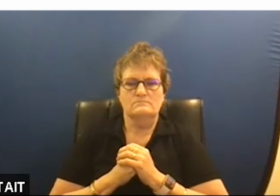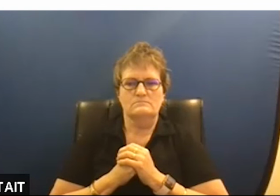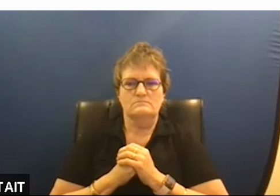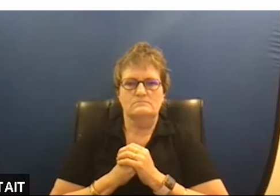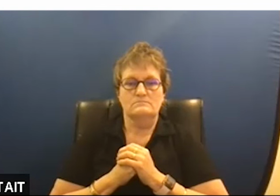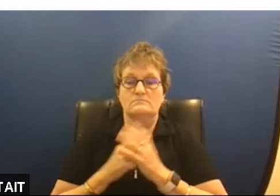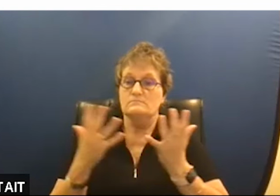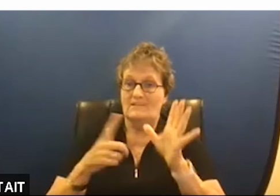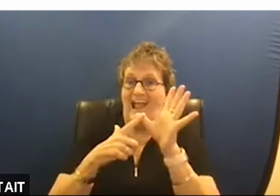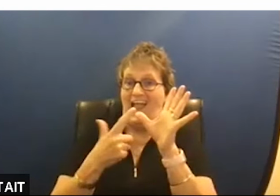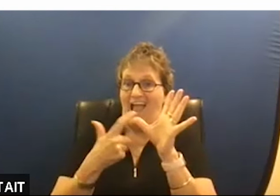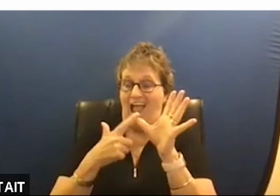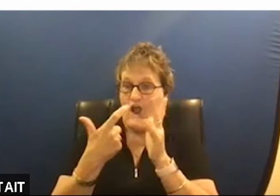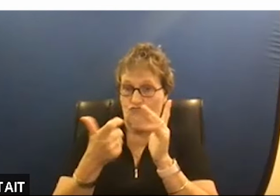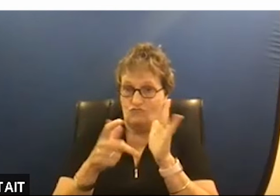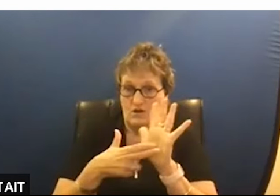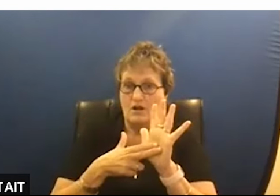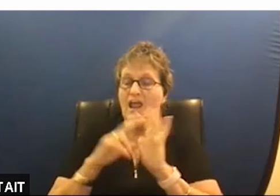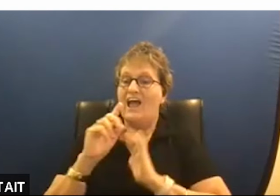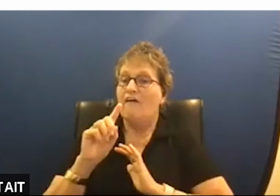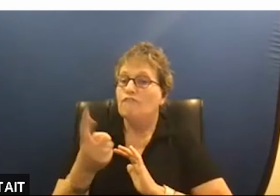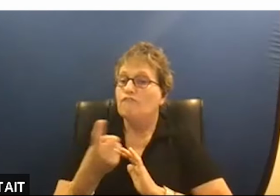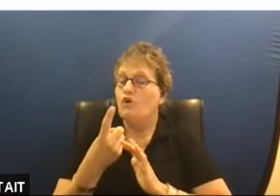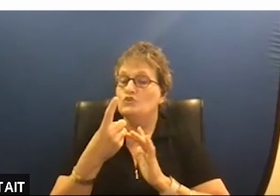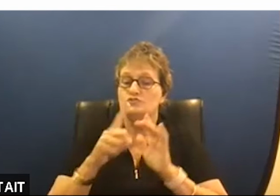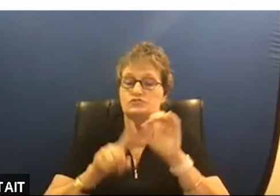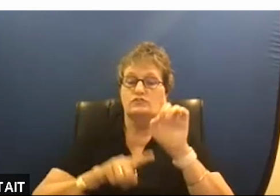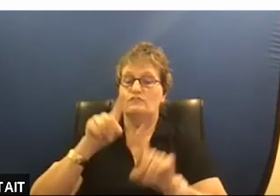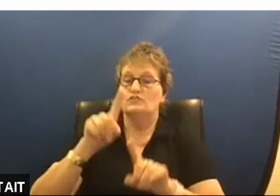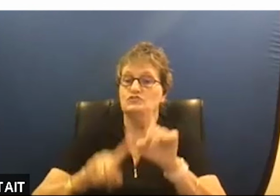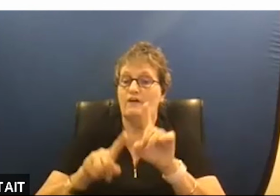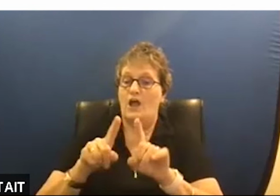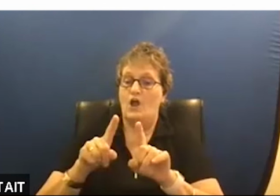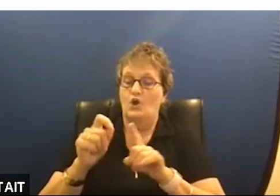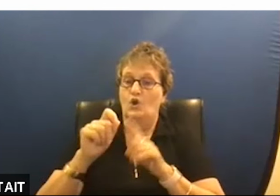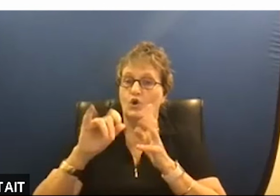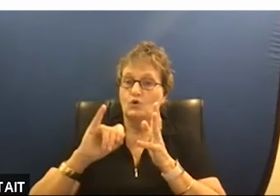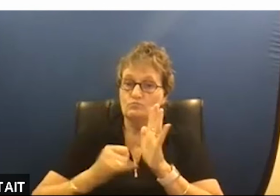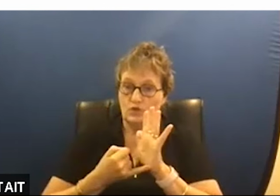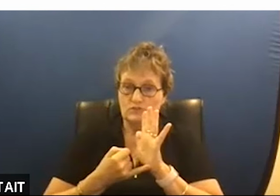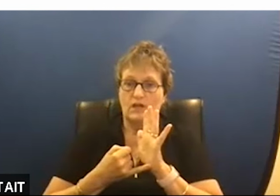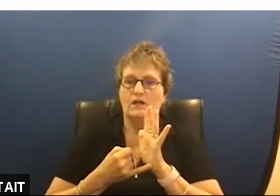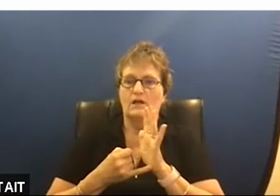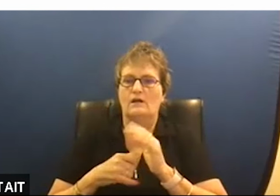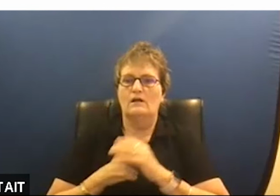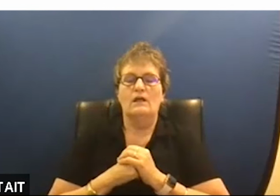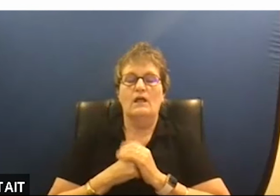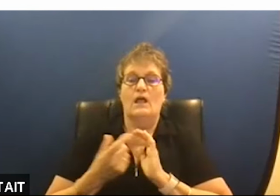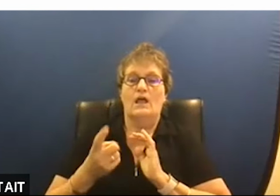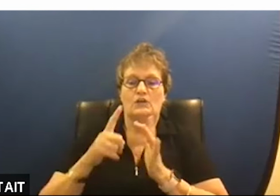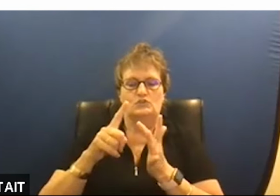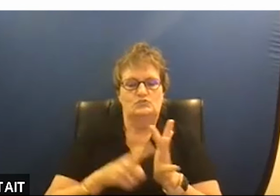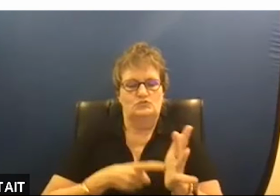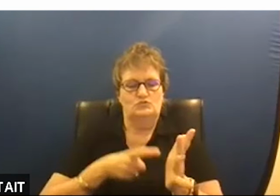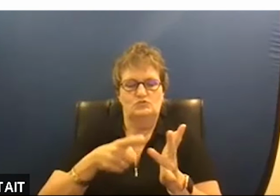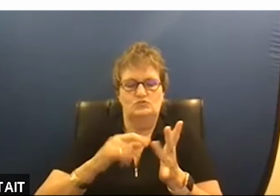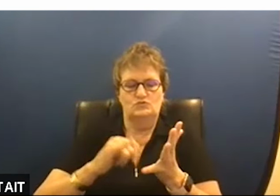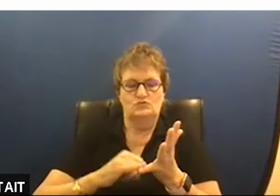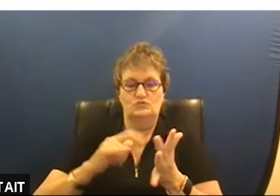Okay, so during our first online Diversified presentation, Josie, who was my co-student lead, and myself shared our